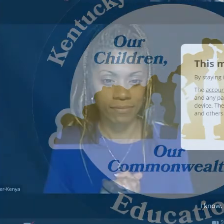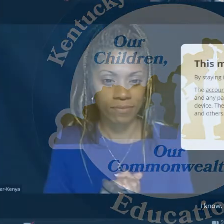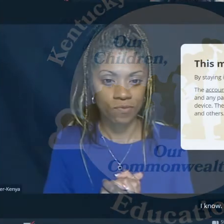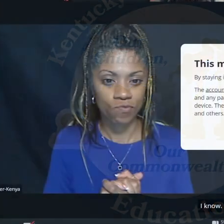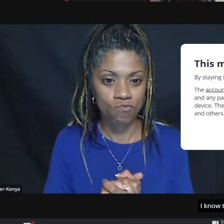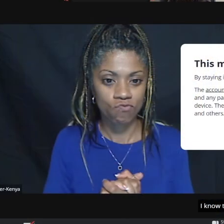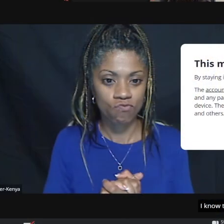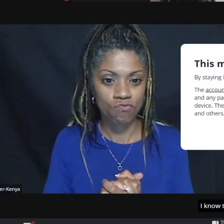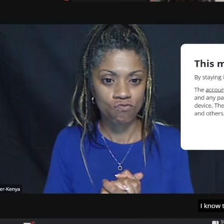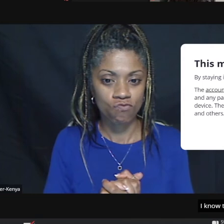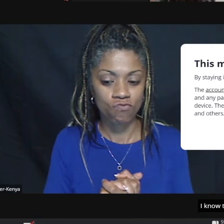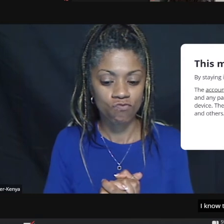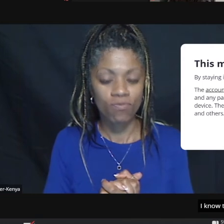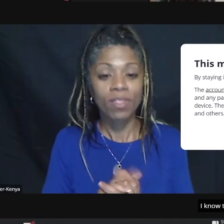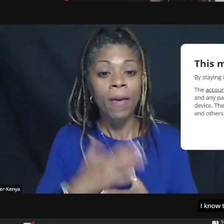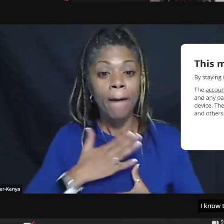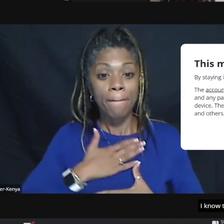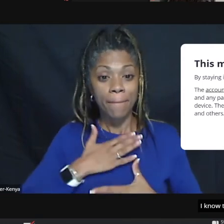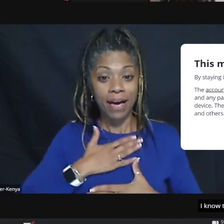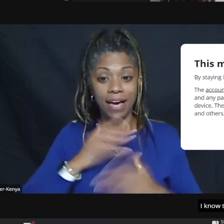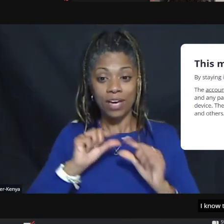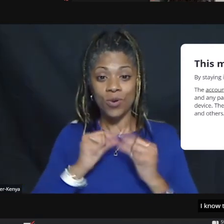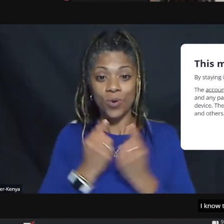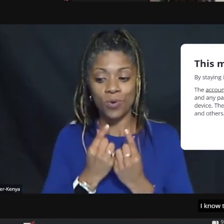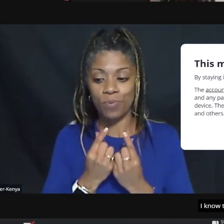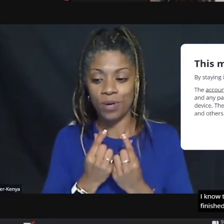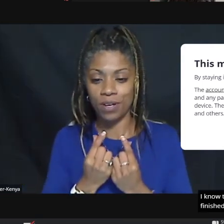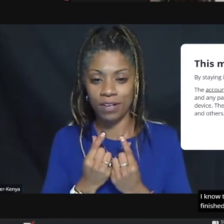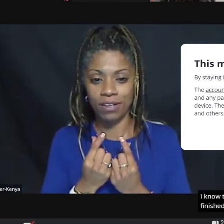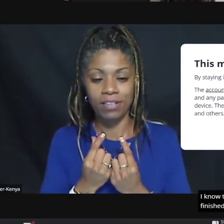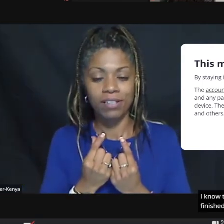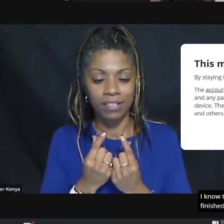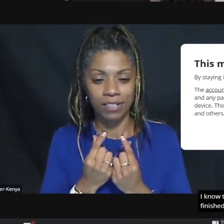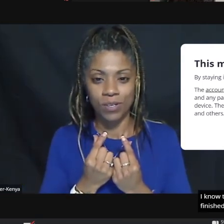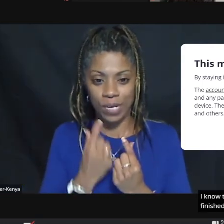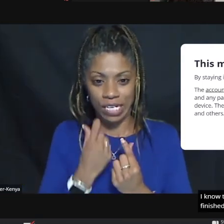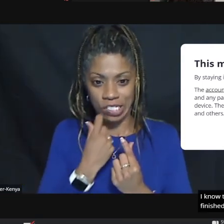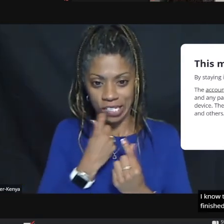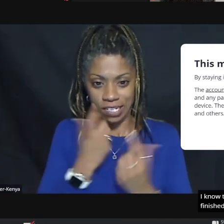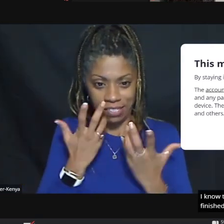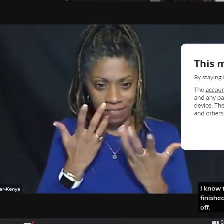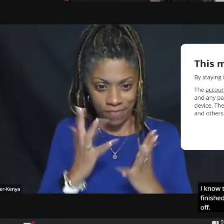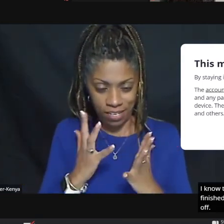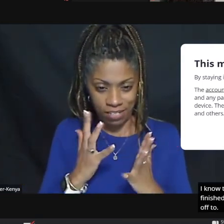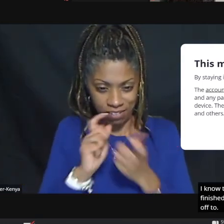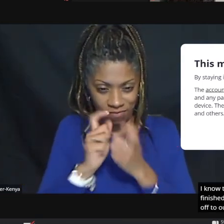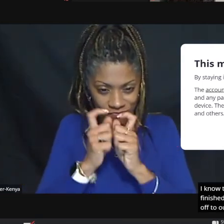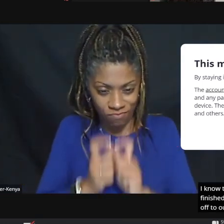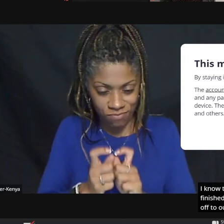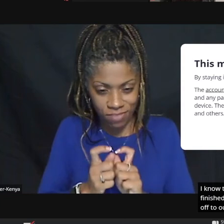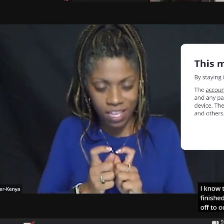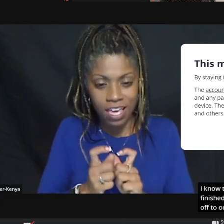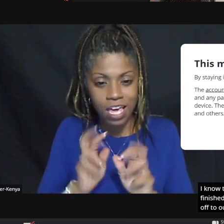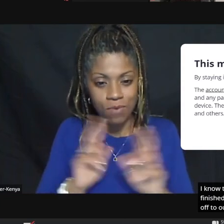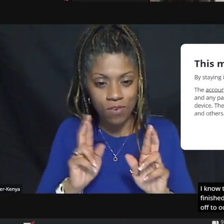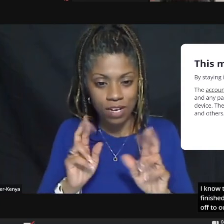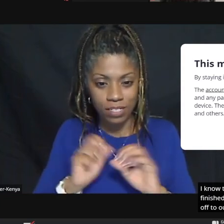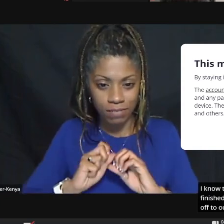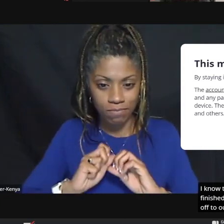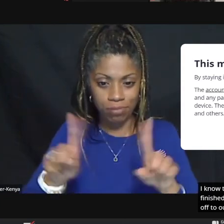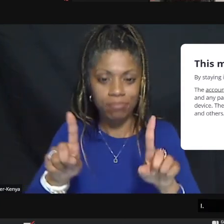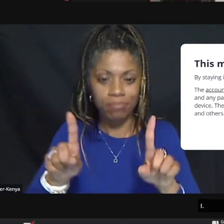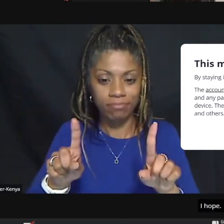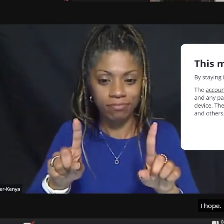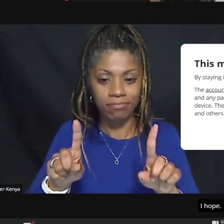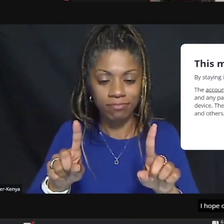Know that my group, just in the nick of time, finished our revisions and are ready to send them off to our role-alike groups.